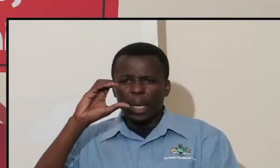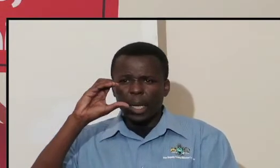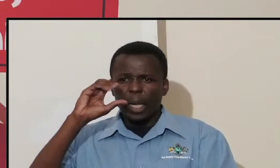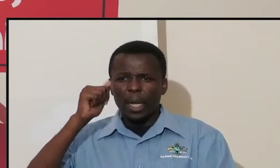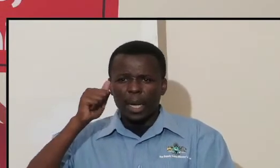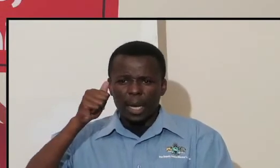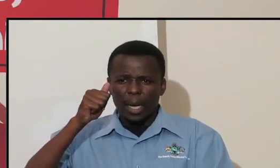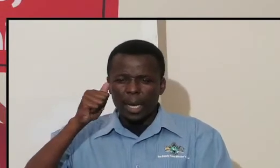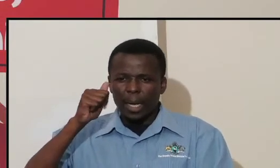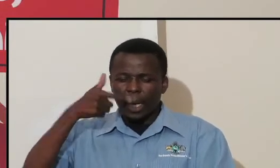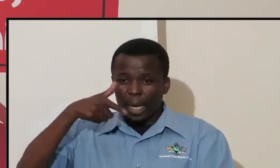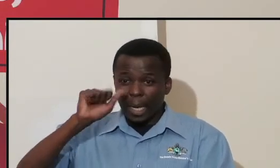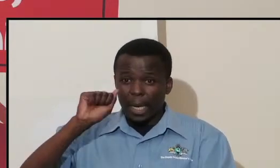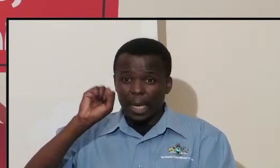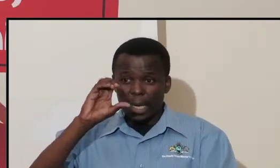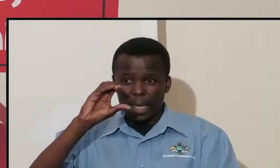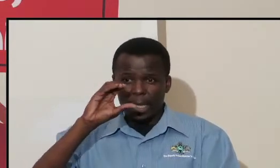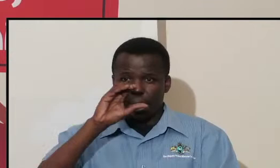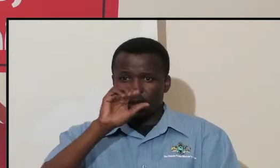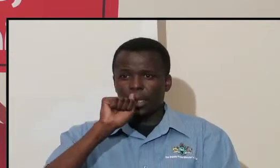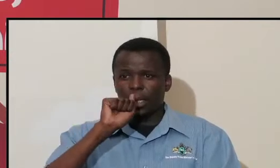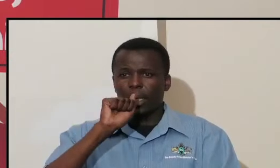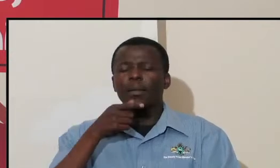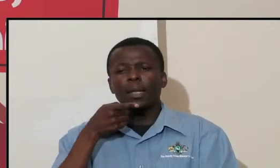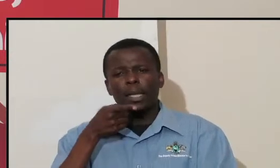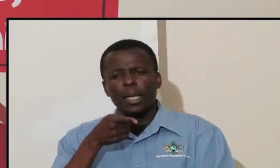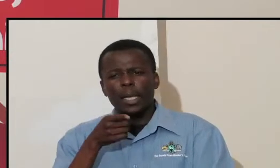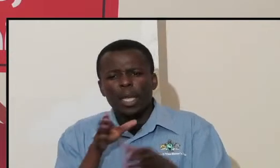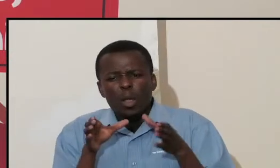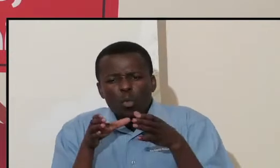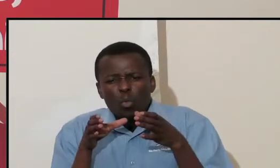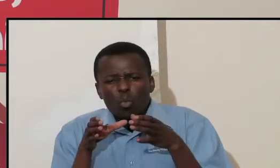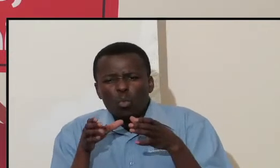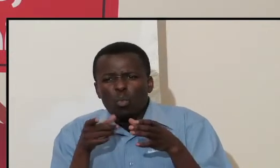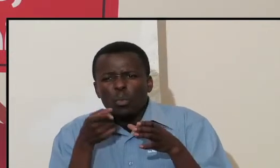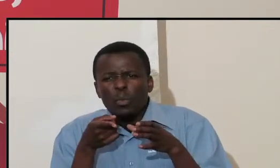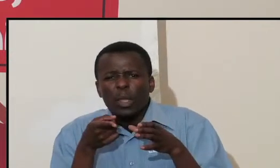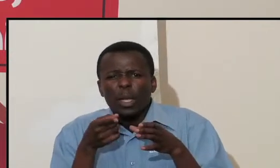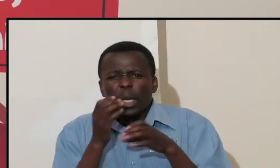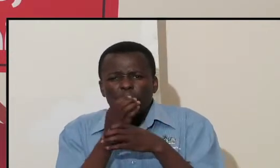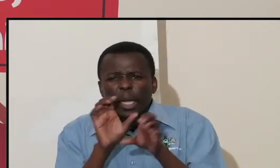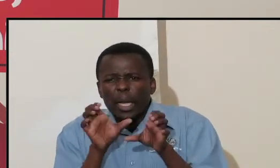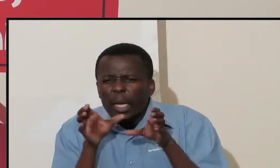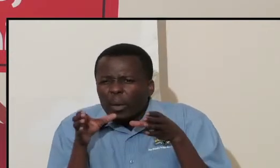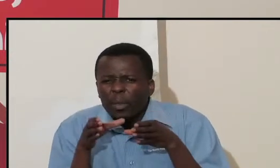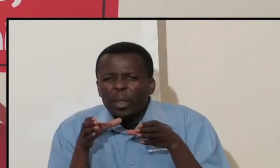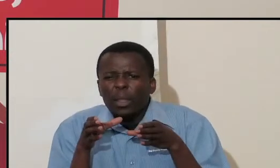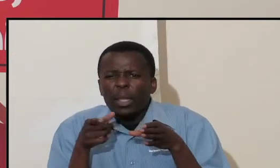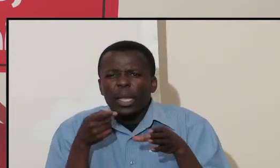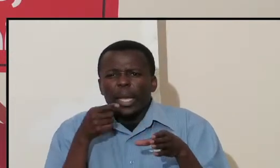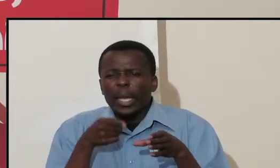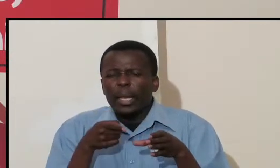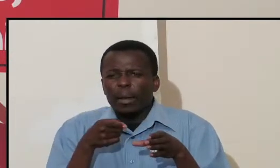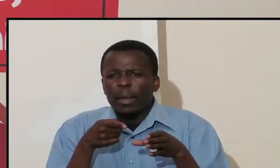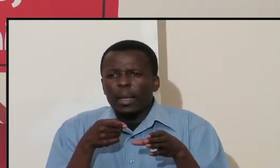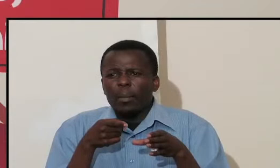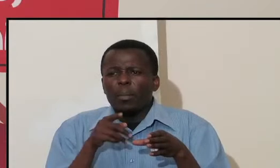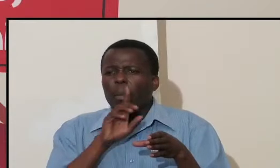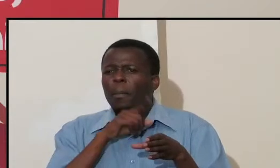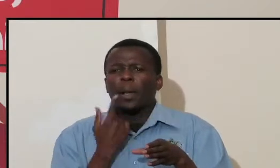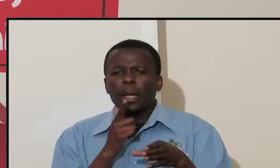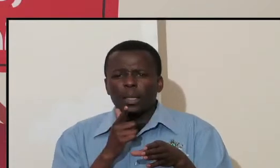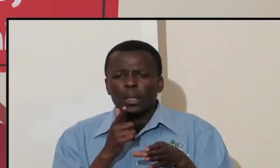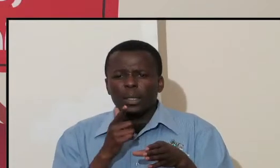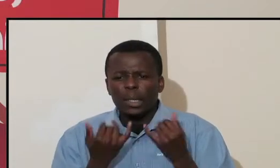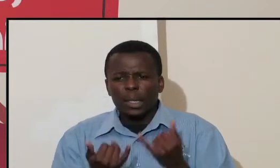that for another small nation like ourselves, what is it that happened for them to be where they are?